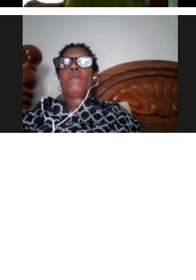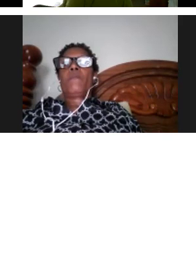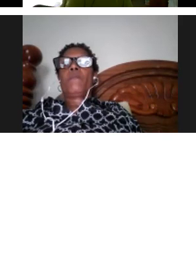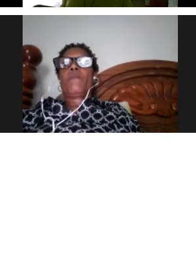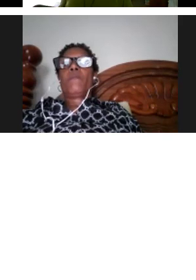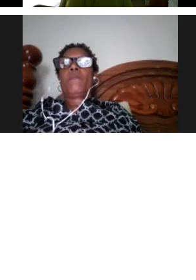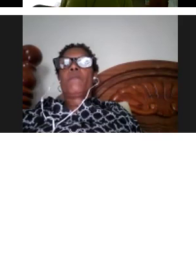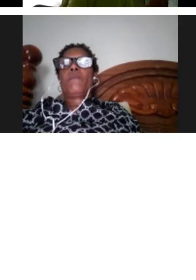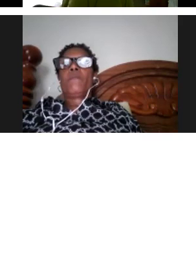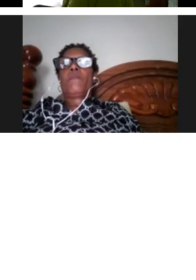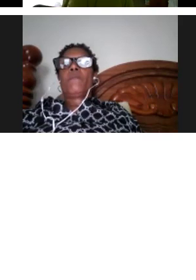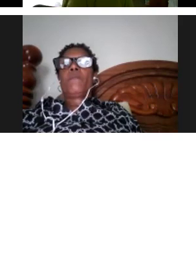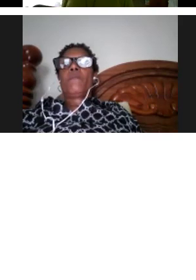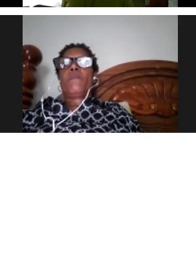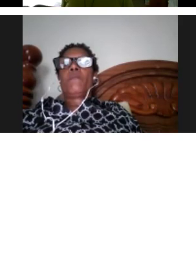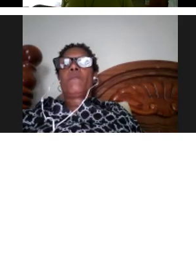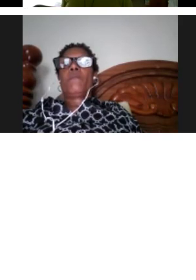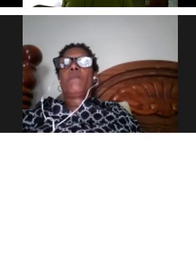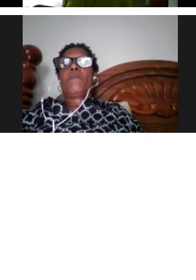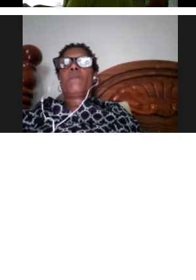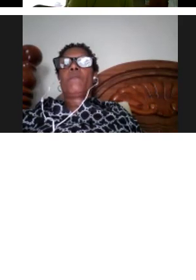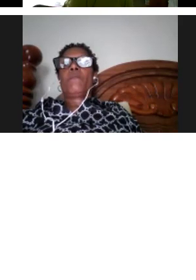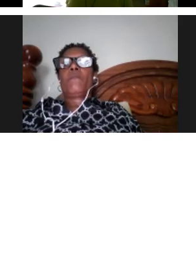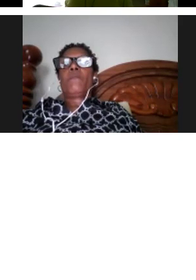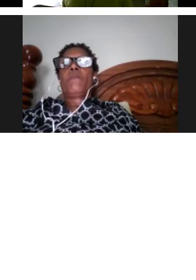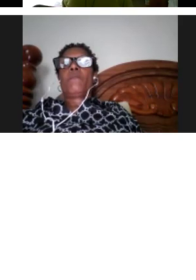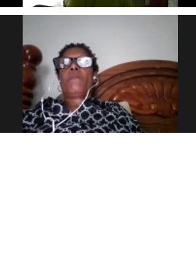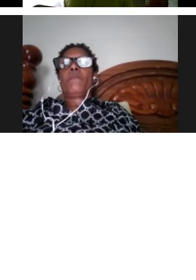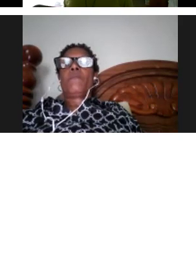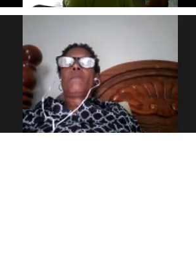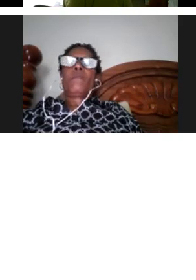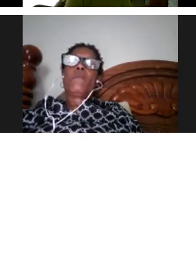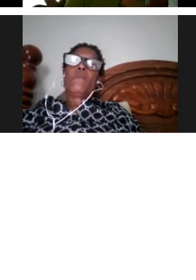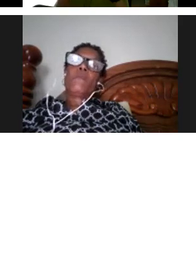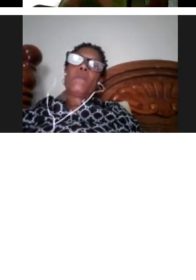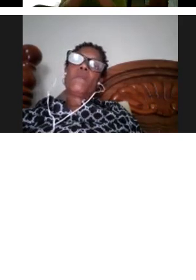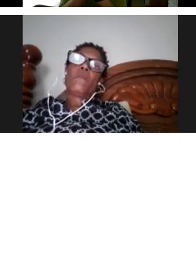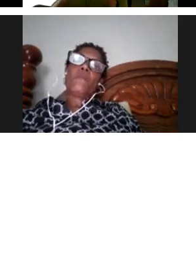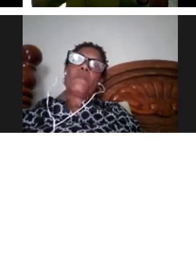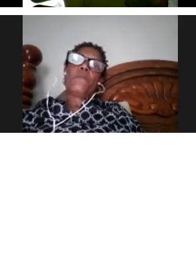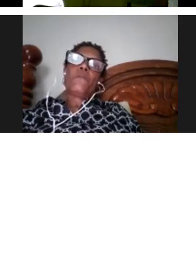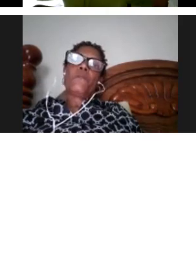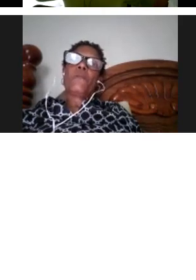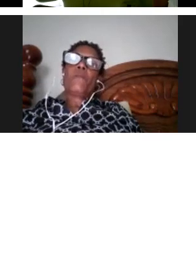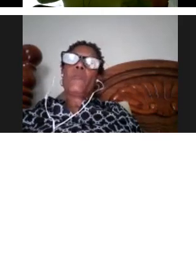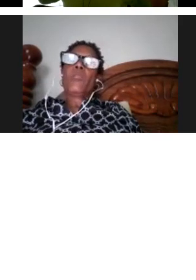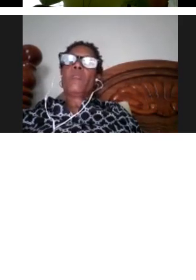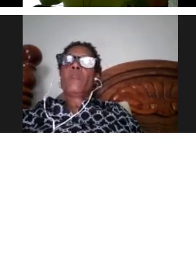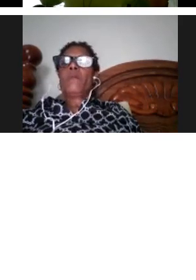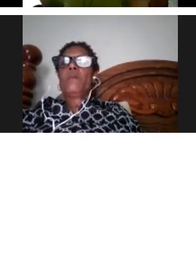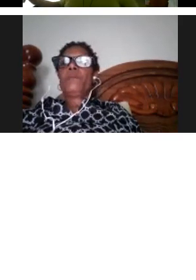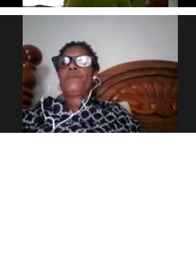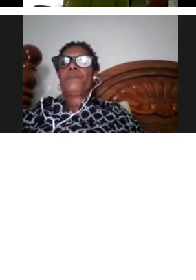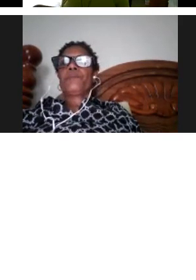of everything else that we can think of, including comprehensive reproductive care, which is needs to continue have the